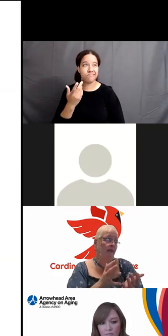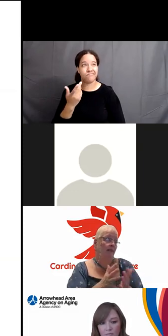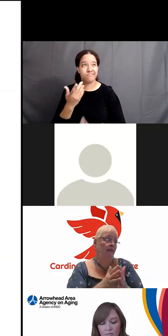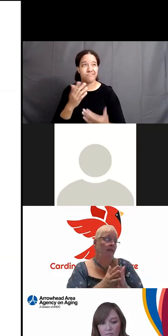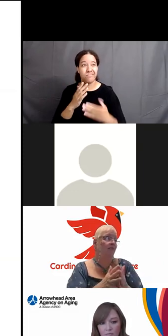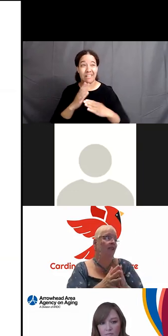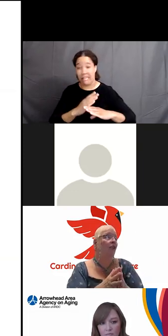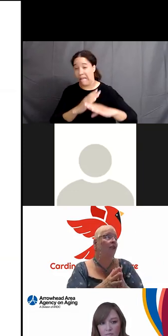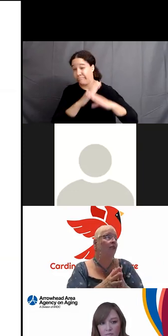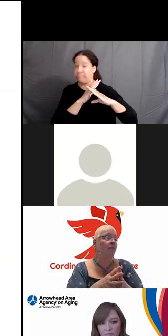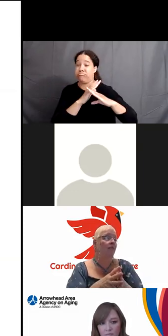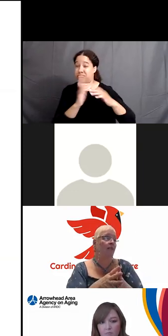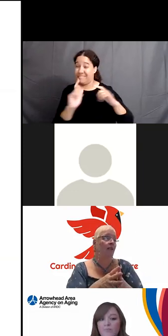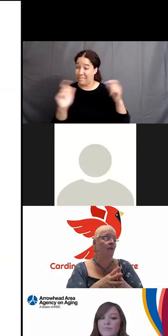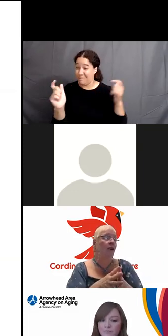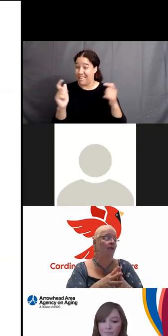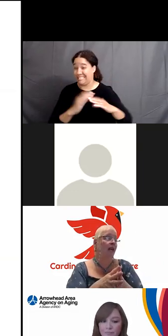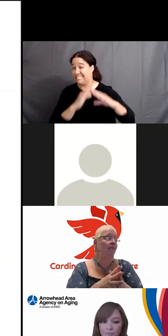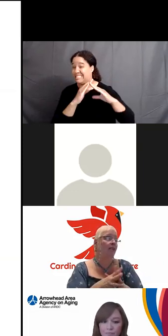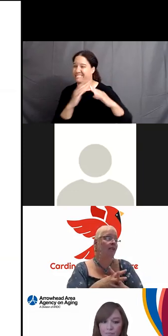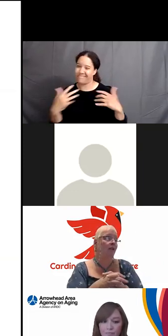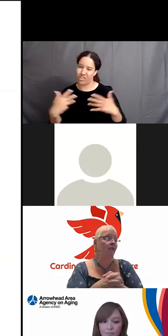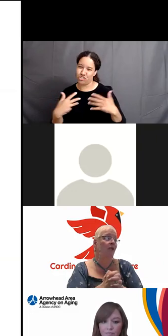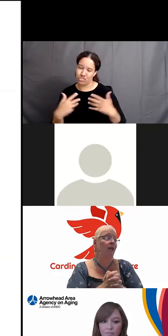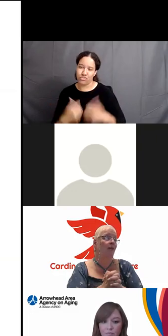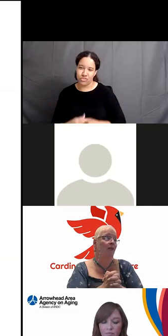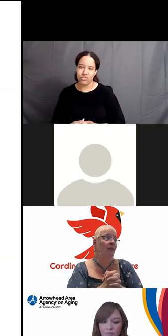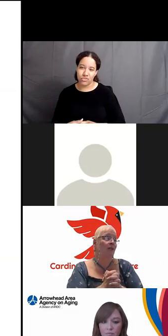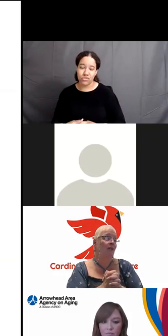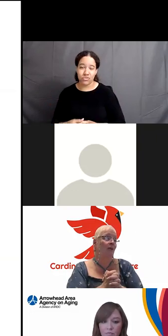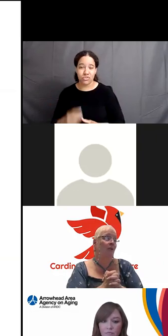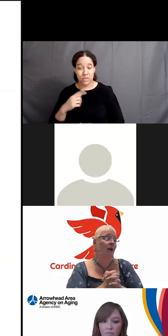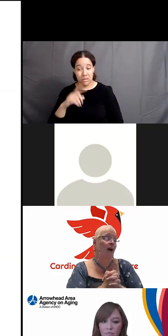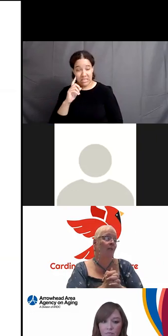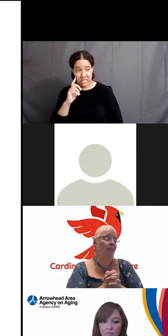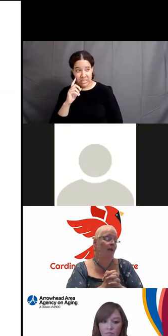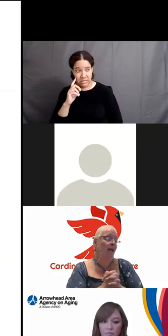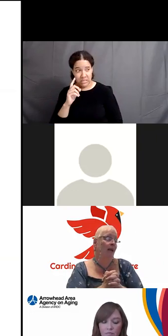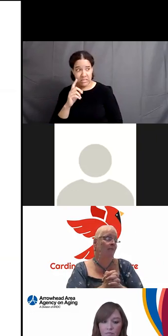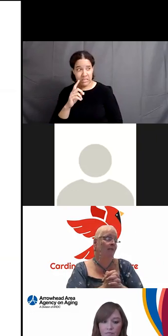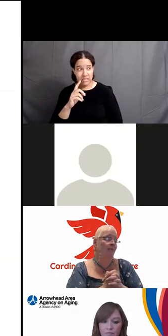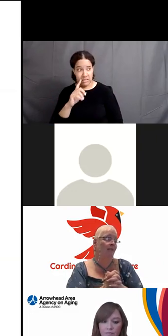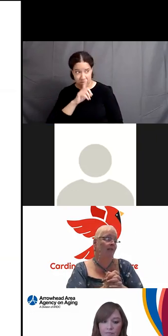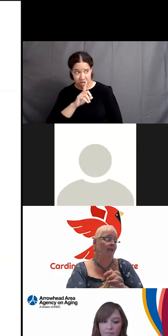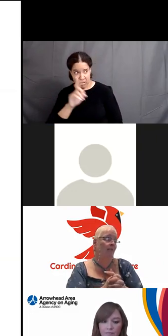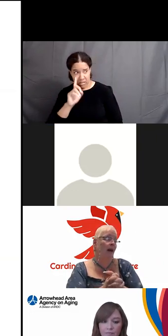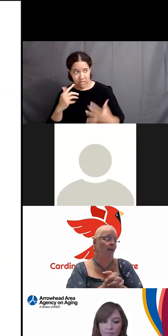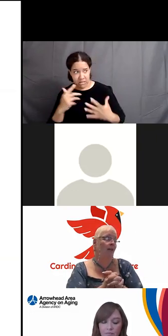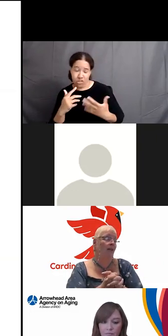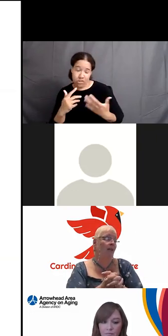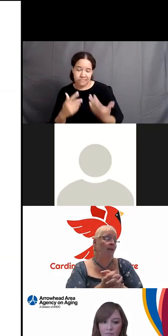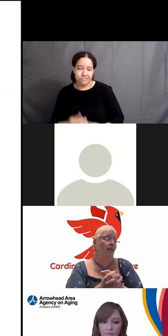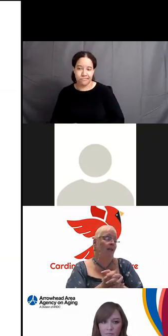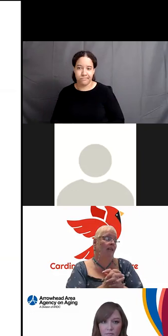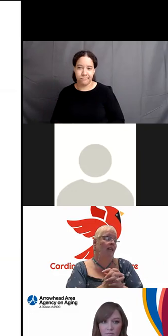thing is fear. You know, false evidence appears real. So sometimes this